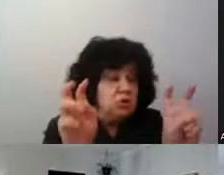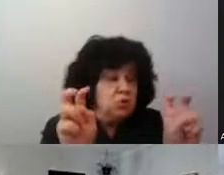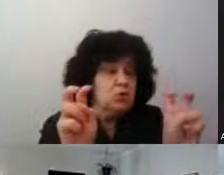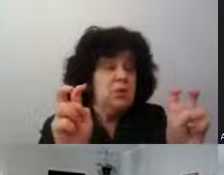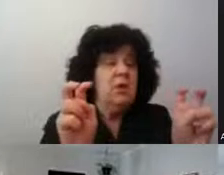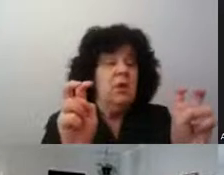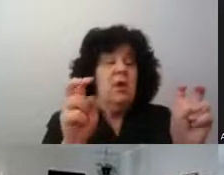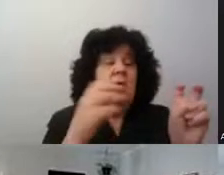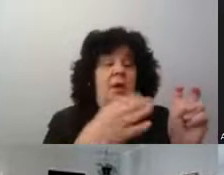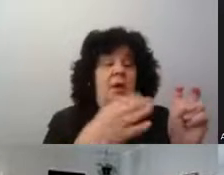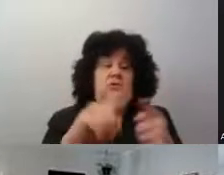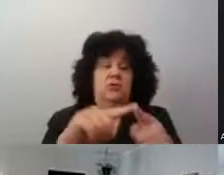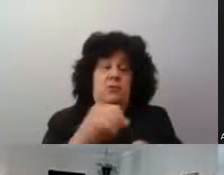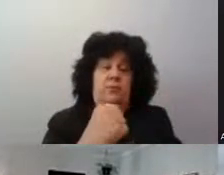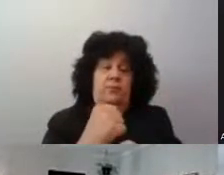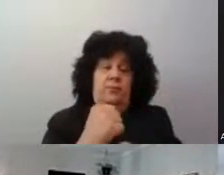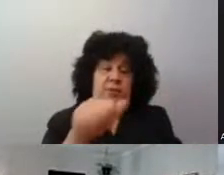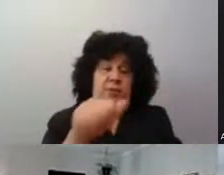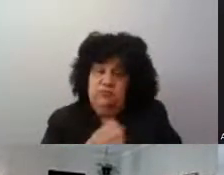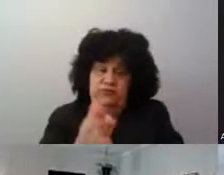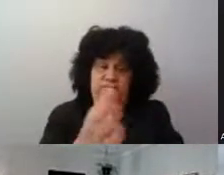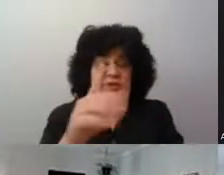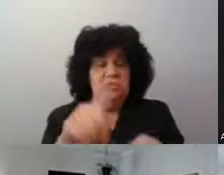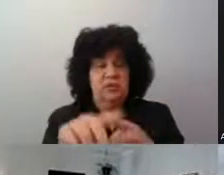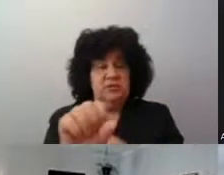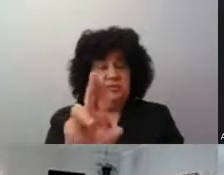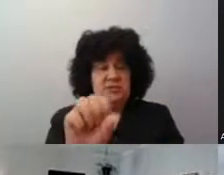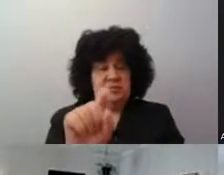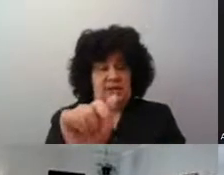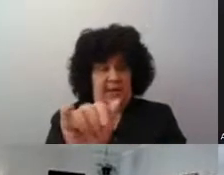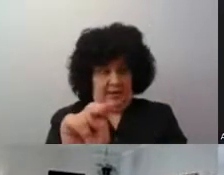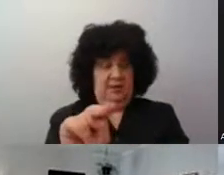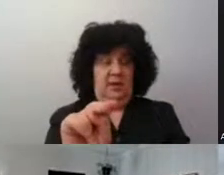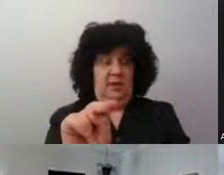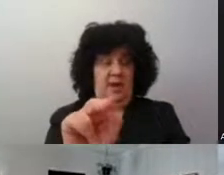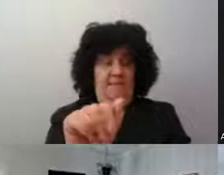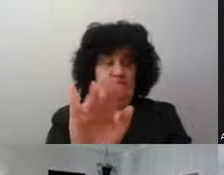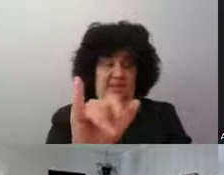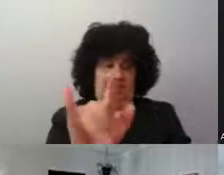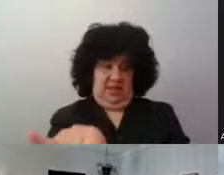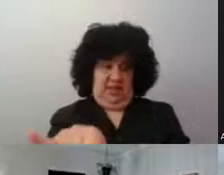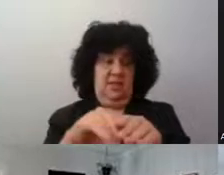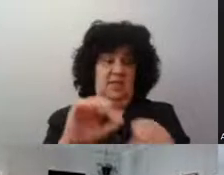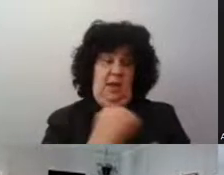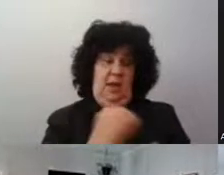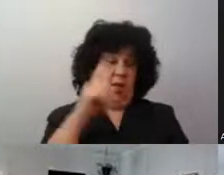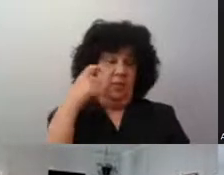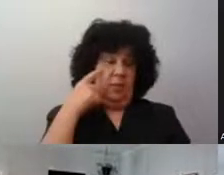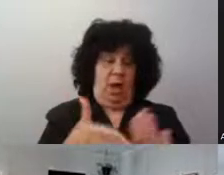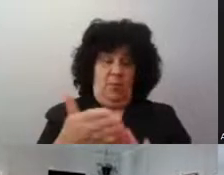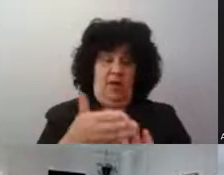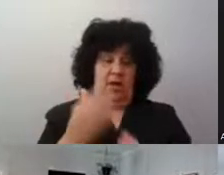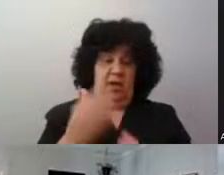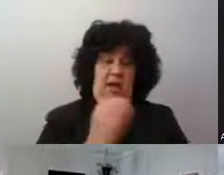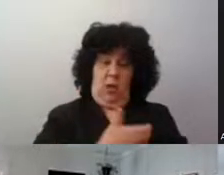put us on track towards sustainability in our government operations. And the task of this committee is to be here